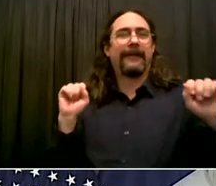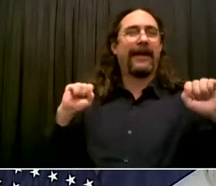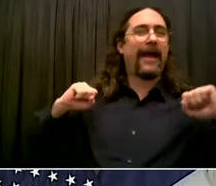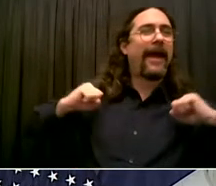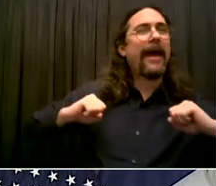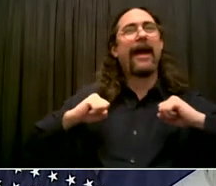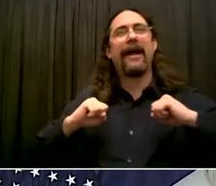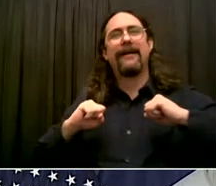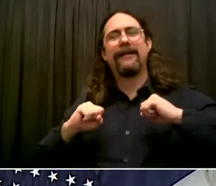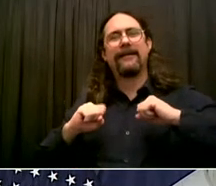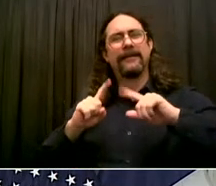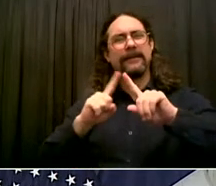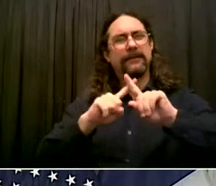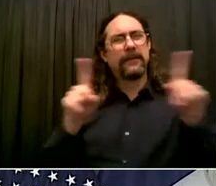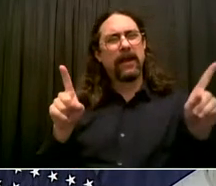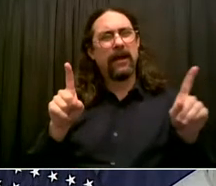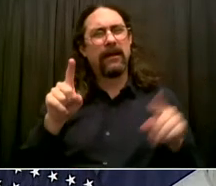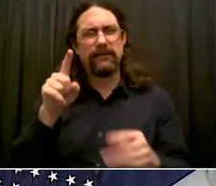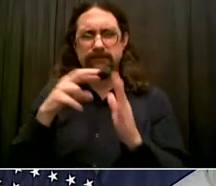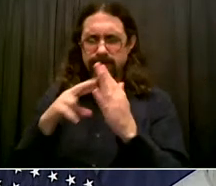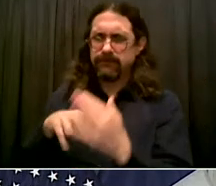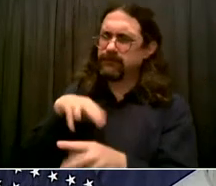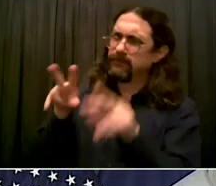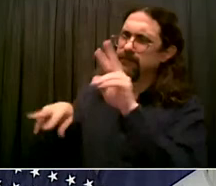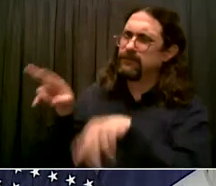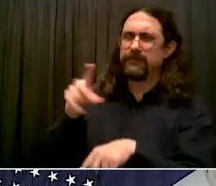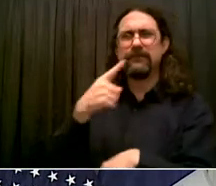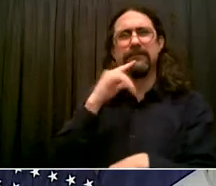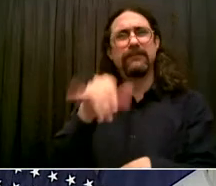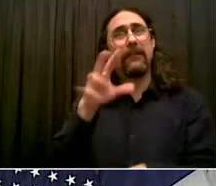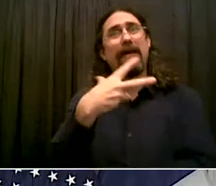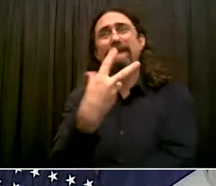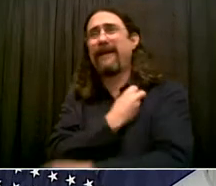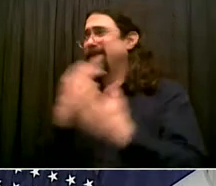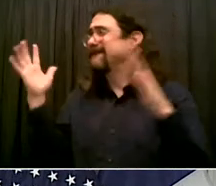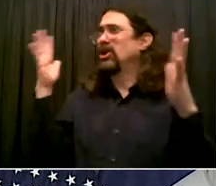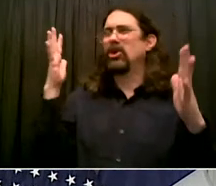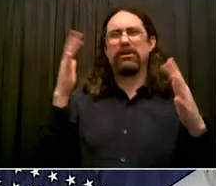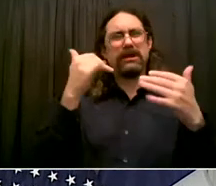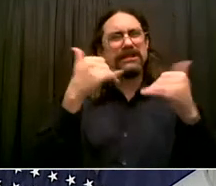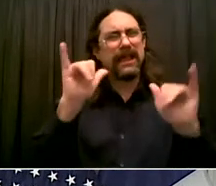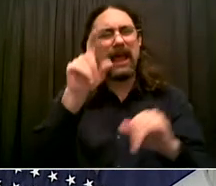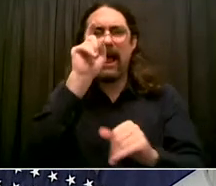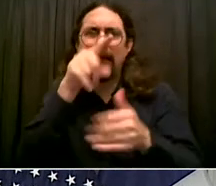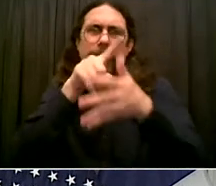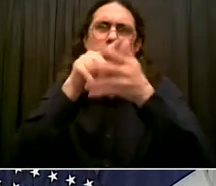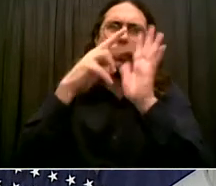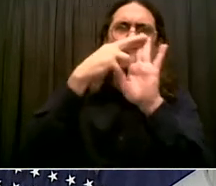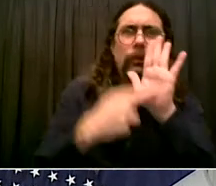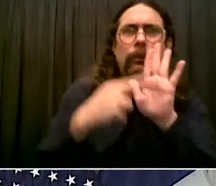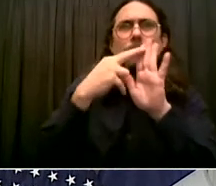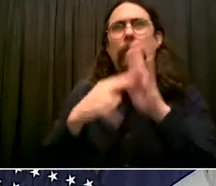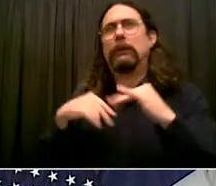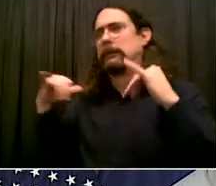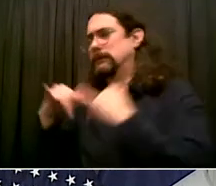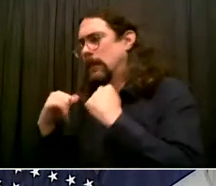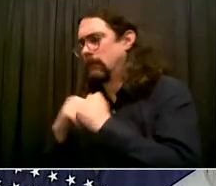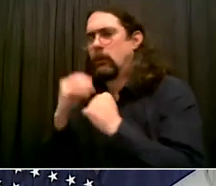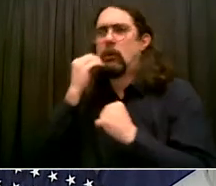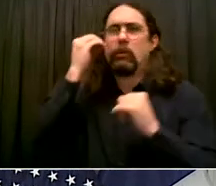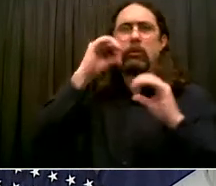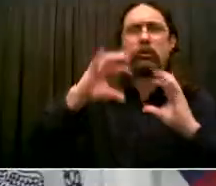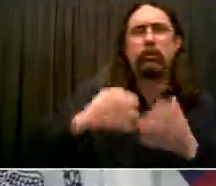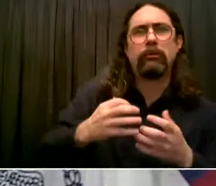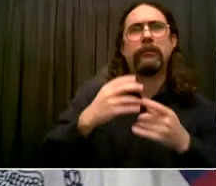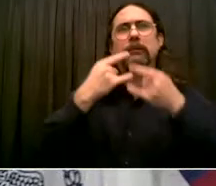the guidance be more liberal when it comes to contact between vaccinated people? You came in and out a